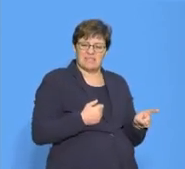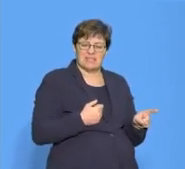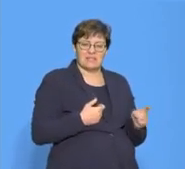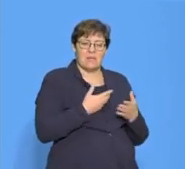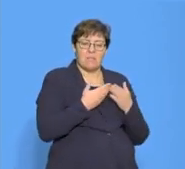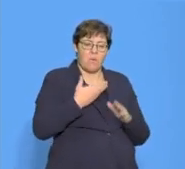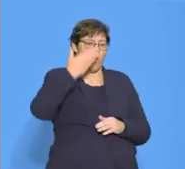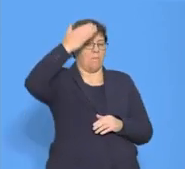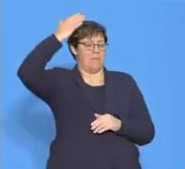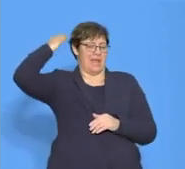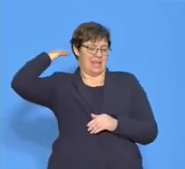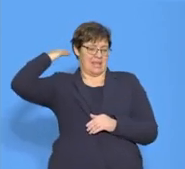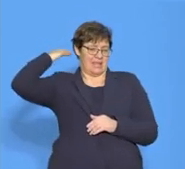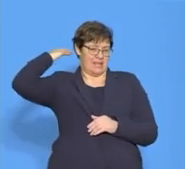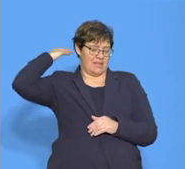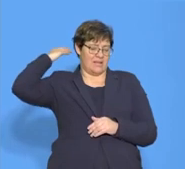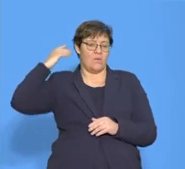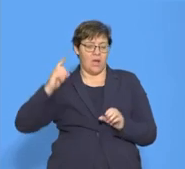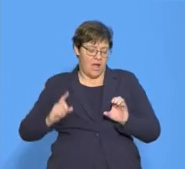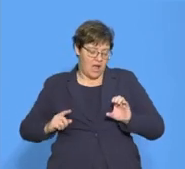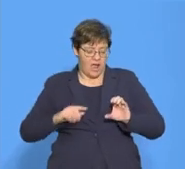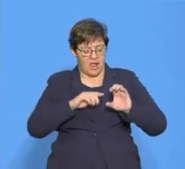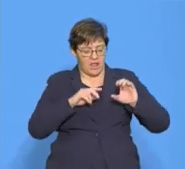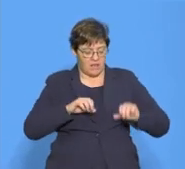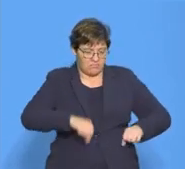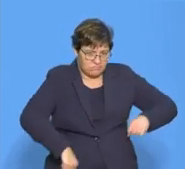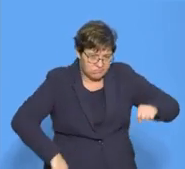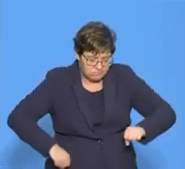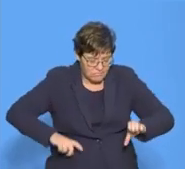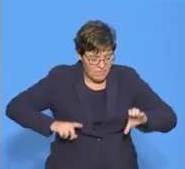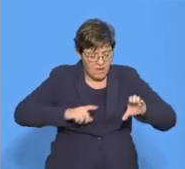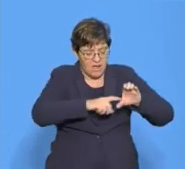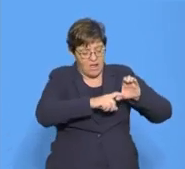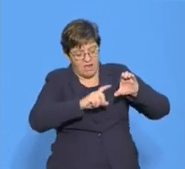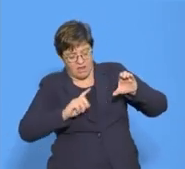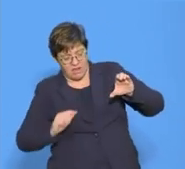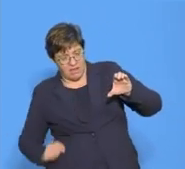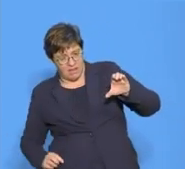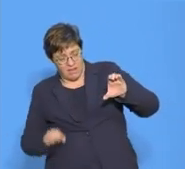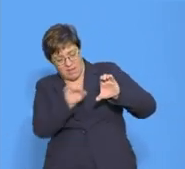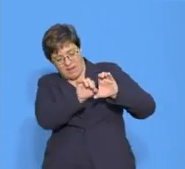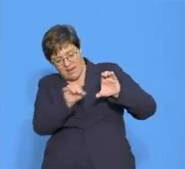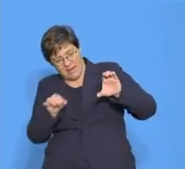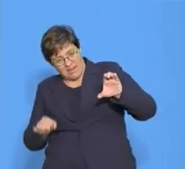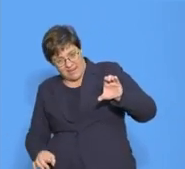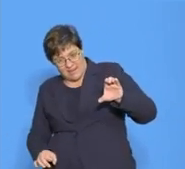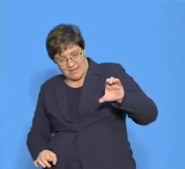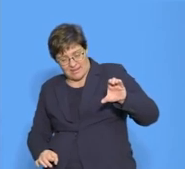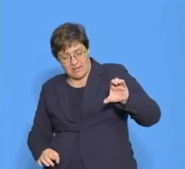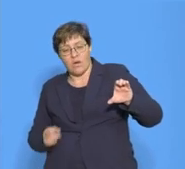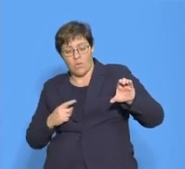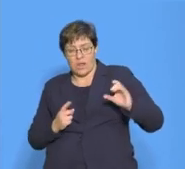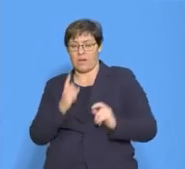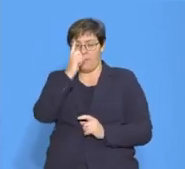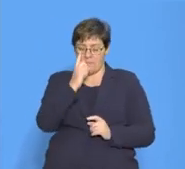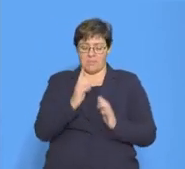apes, their foramen magnum is in a more backward position, and that is important because they are